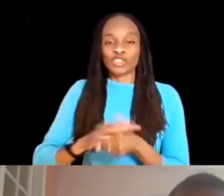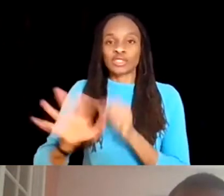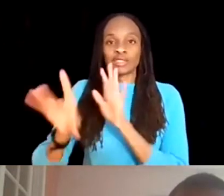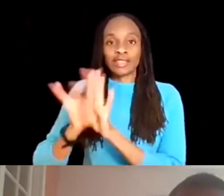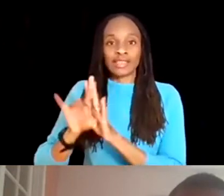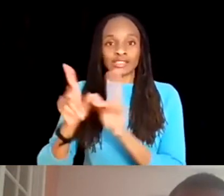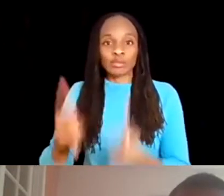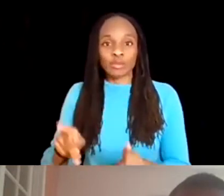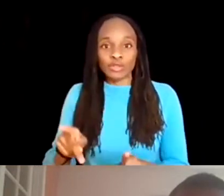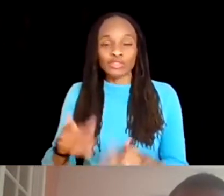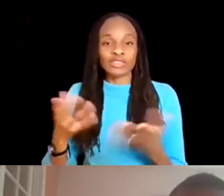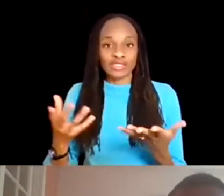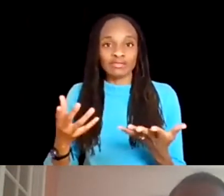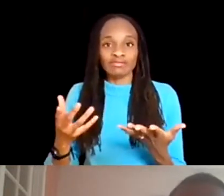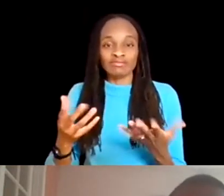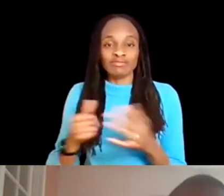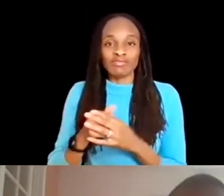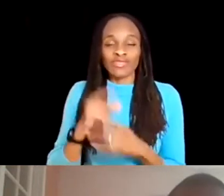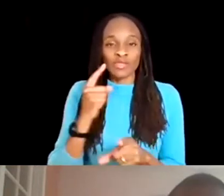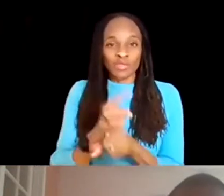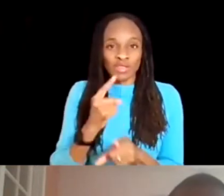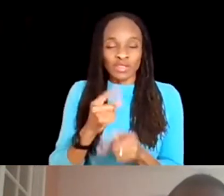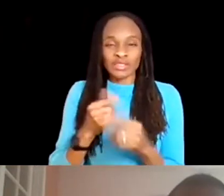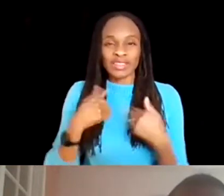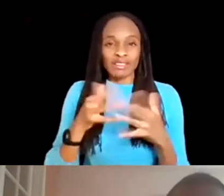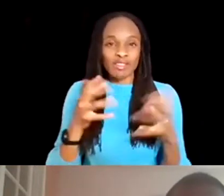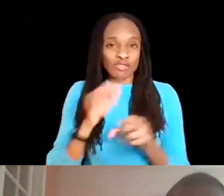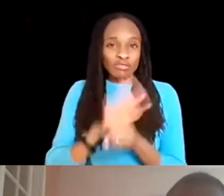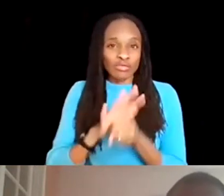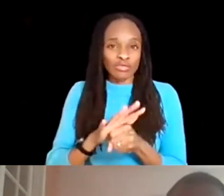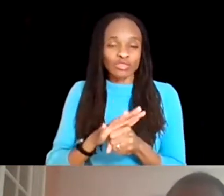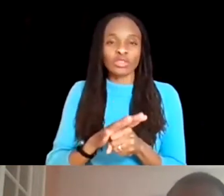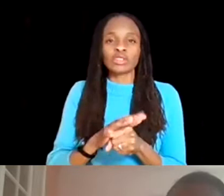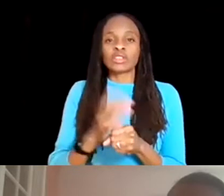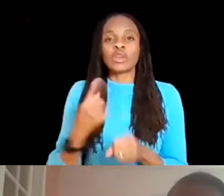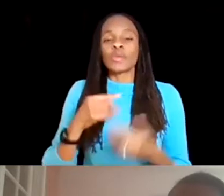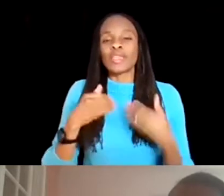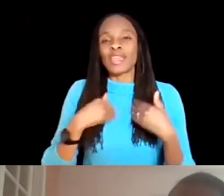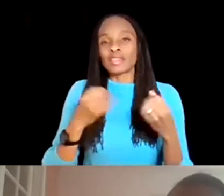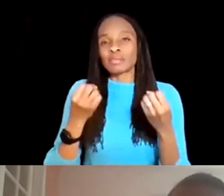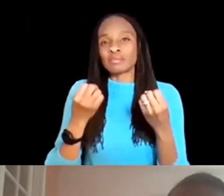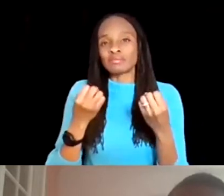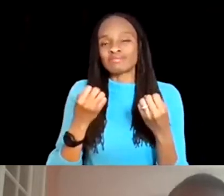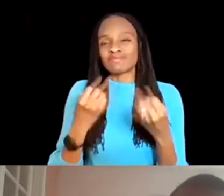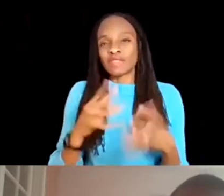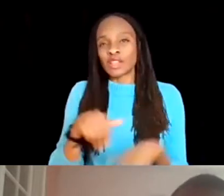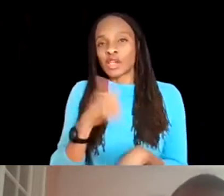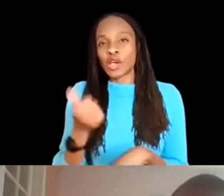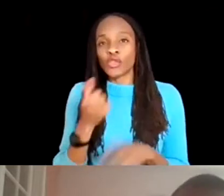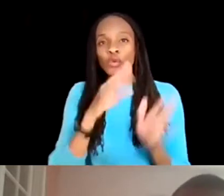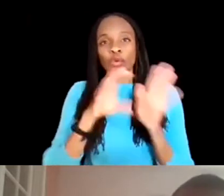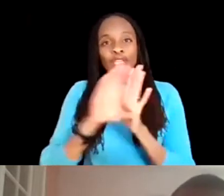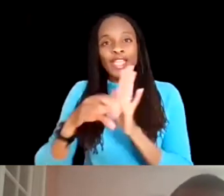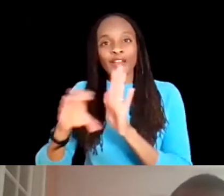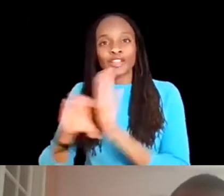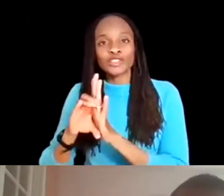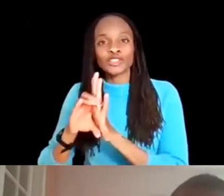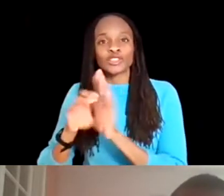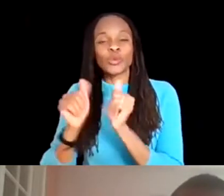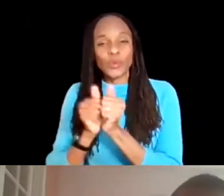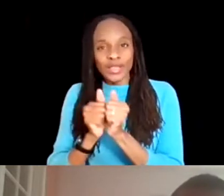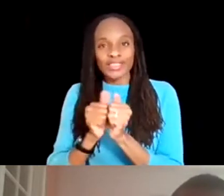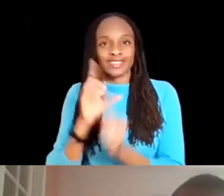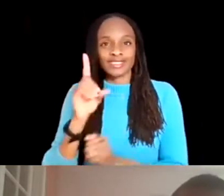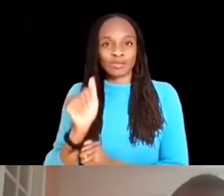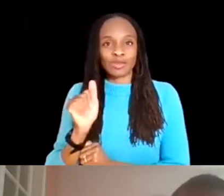bankable, mm-hmm. right? And we had a number, as I mentioned, of other characters with disabilities. And we were